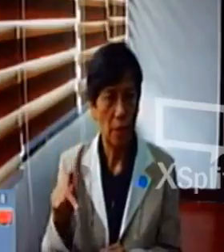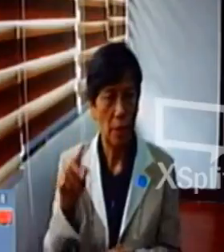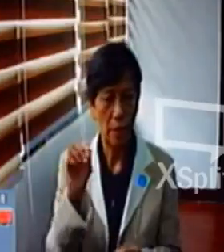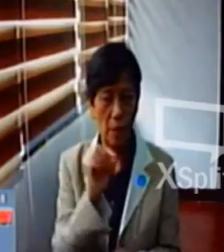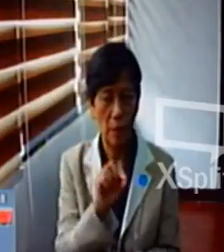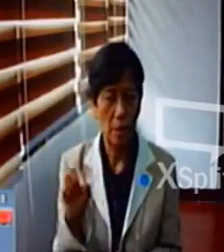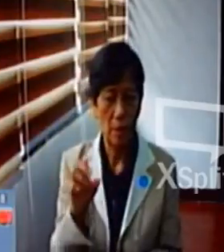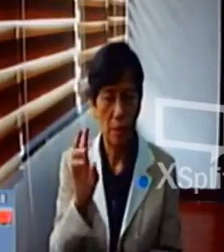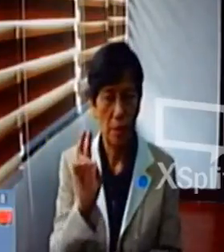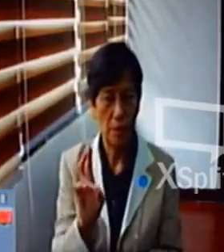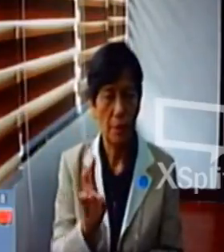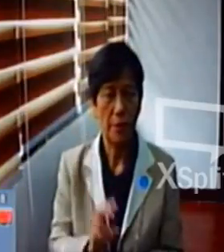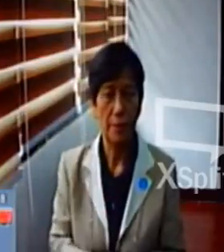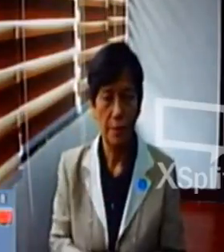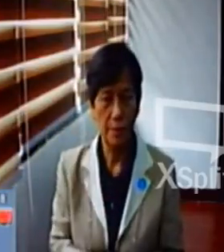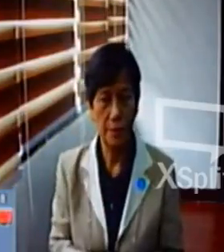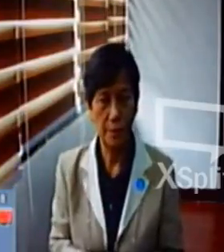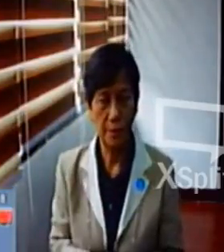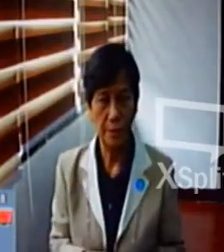KKKK-7.